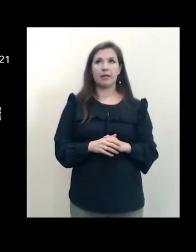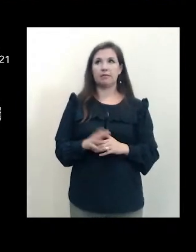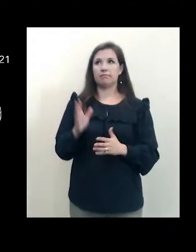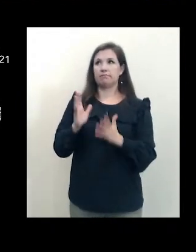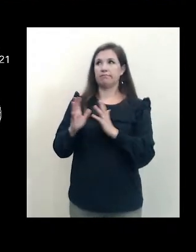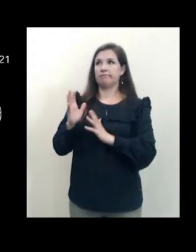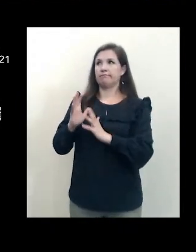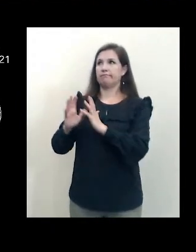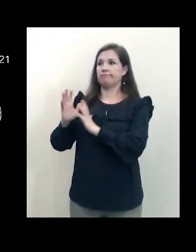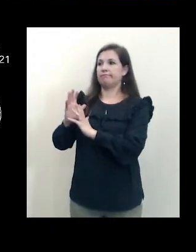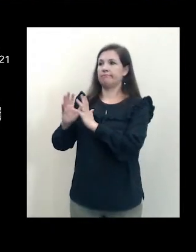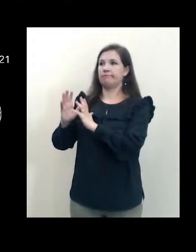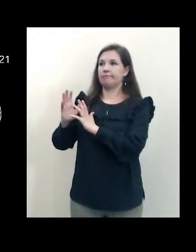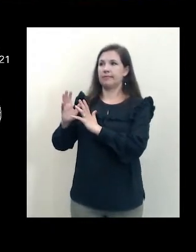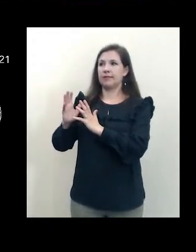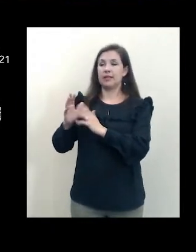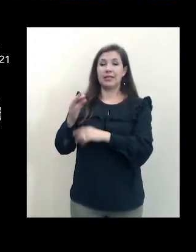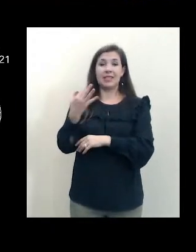to